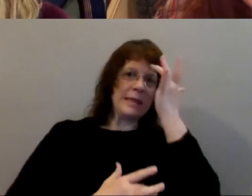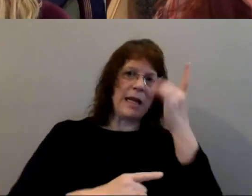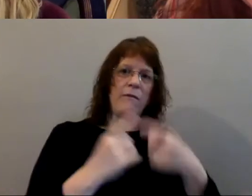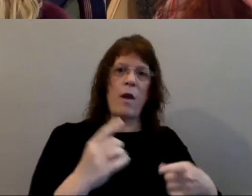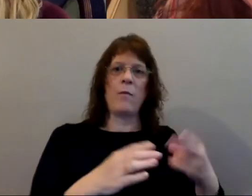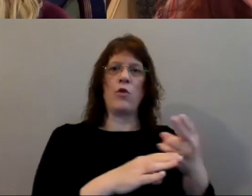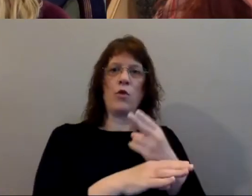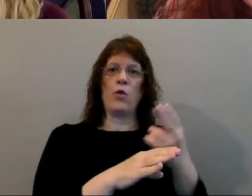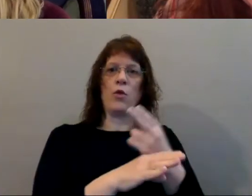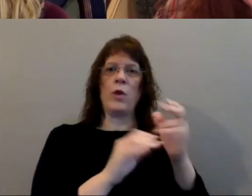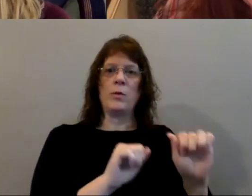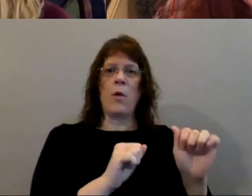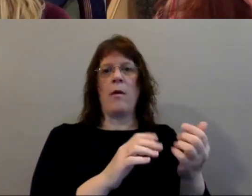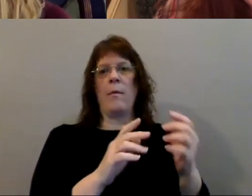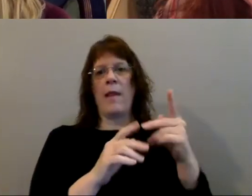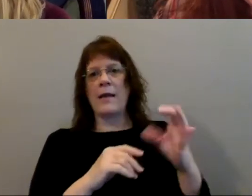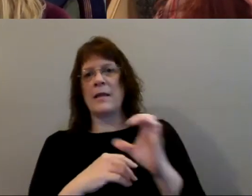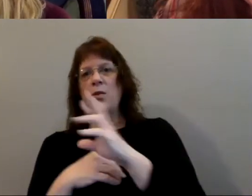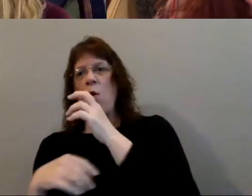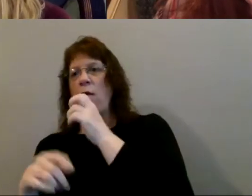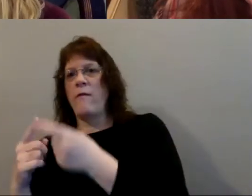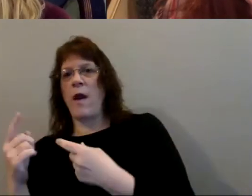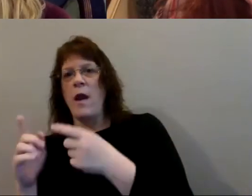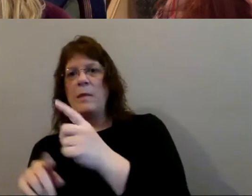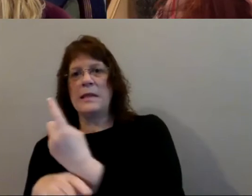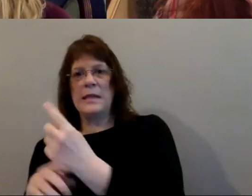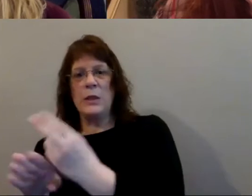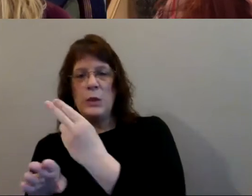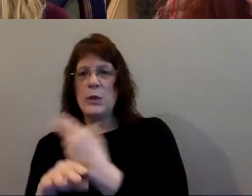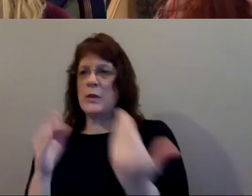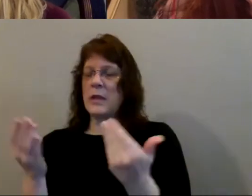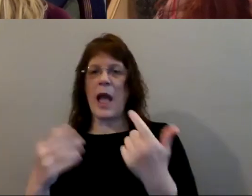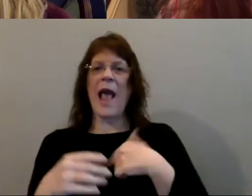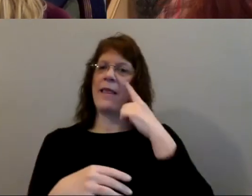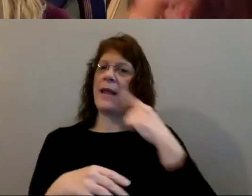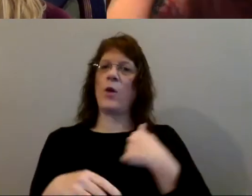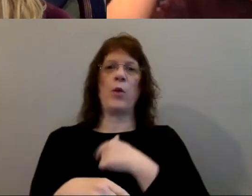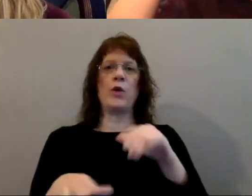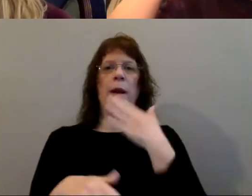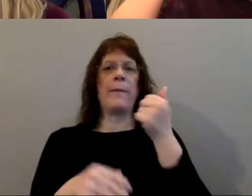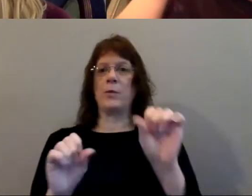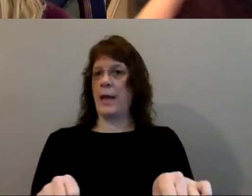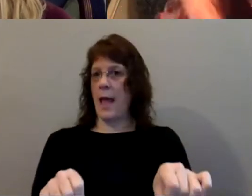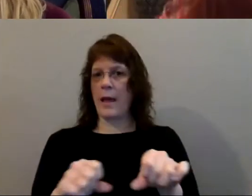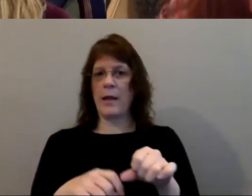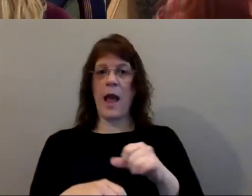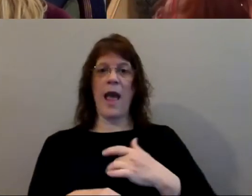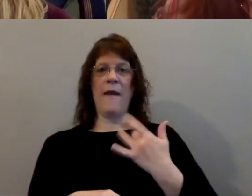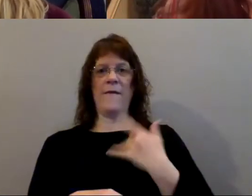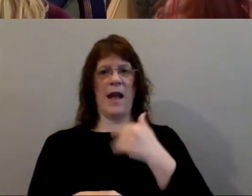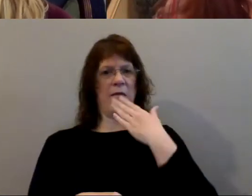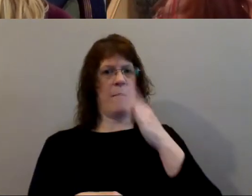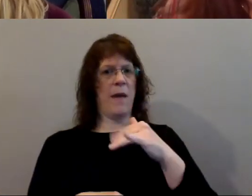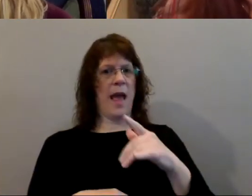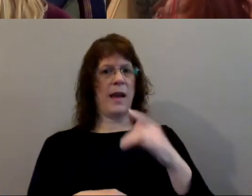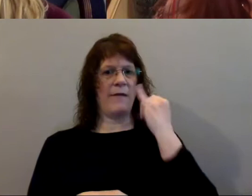So I think we're doing the best we can, and it's, I mean, I do feel kind of bad when I have to